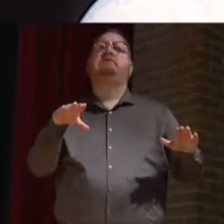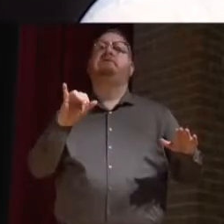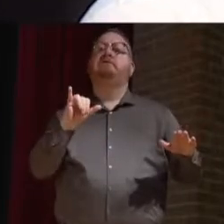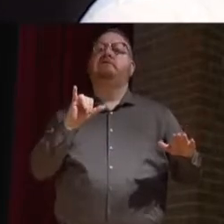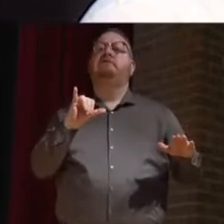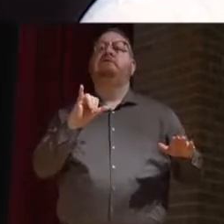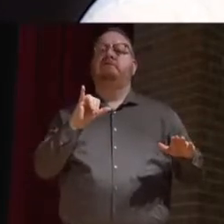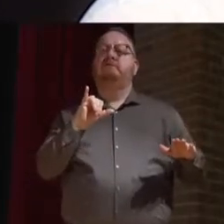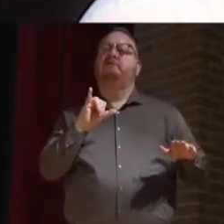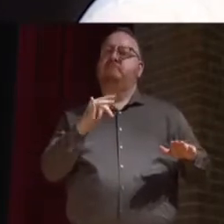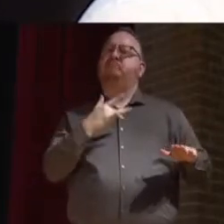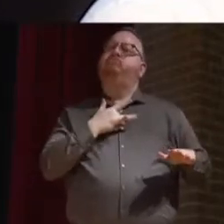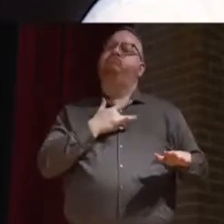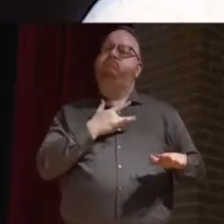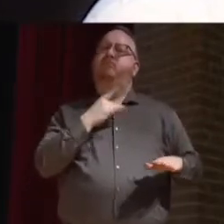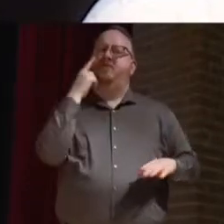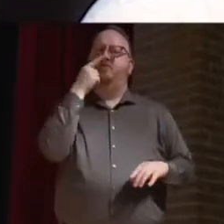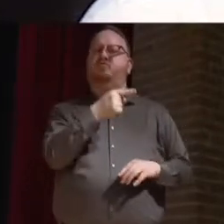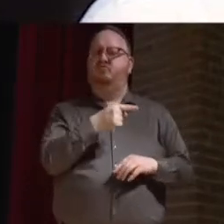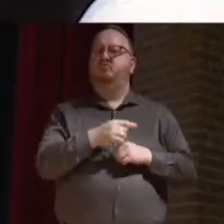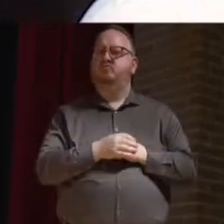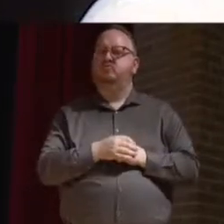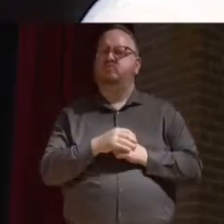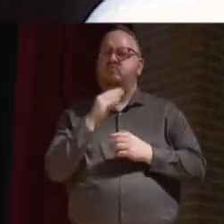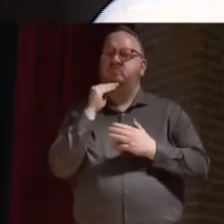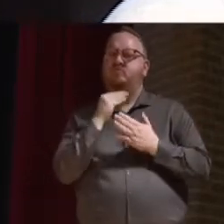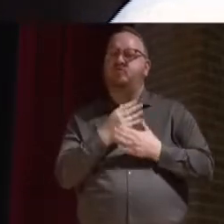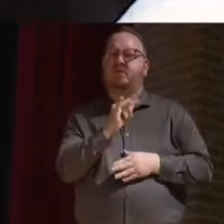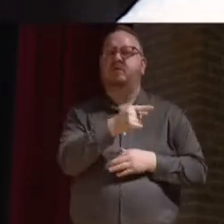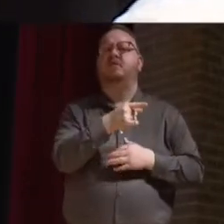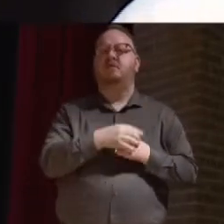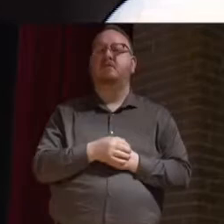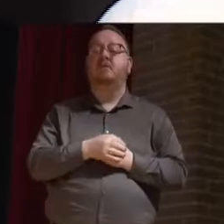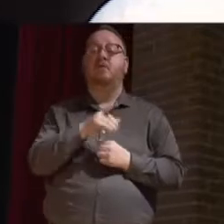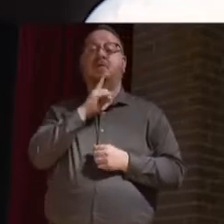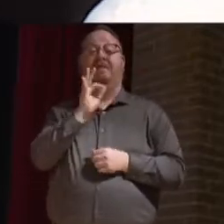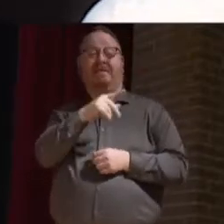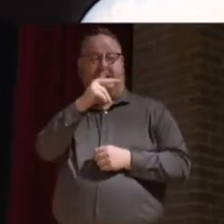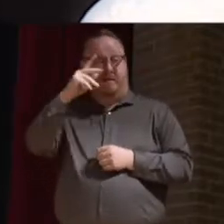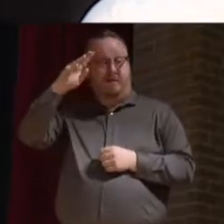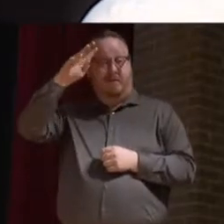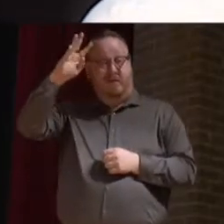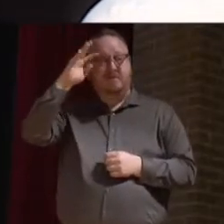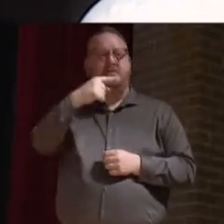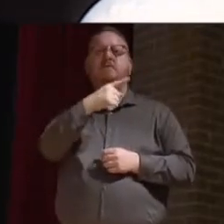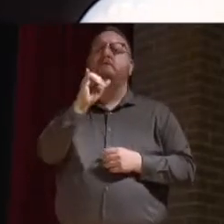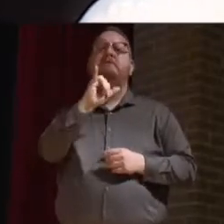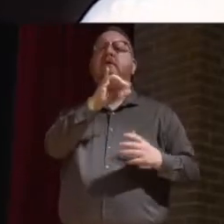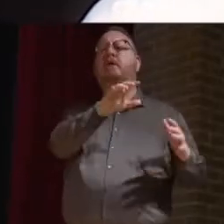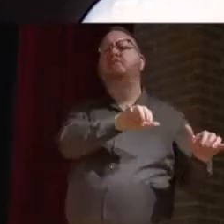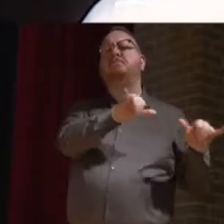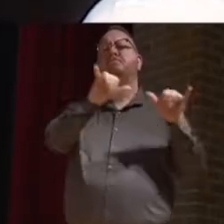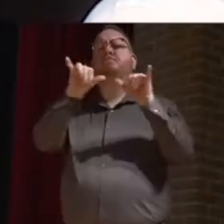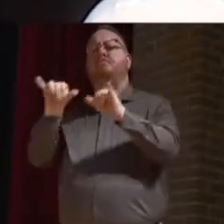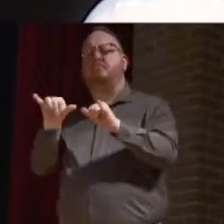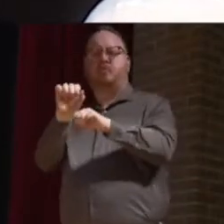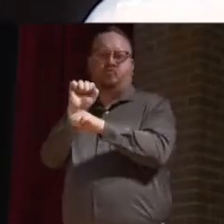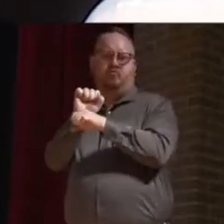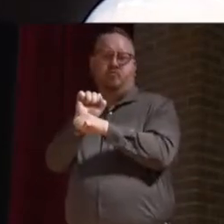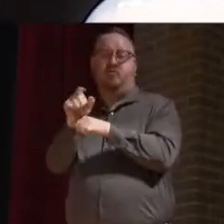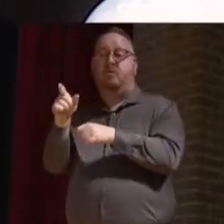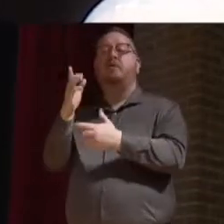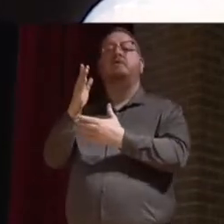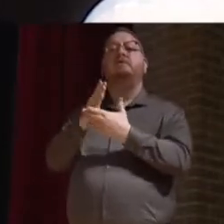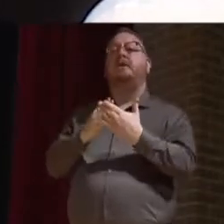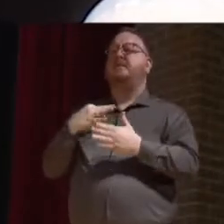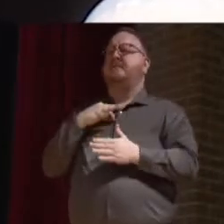what hurts. Well, that same philosophy applies in the workforce. You've got staff that are itching to do